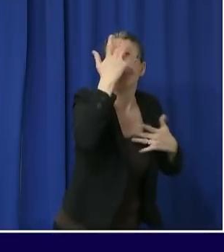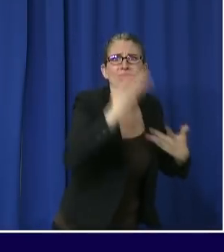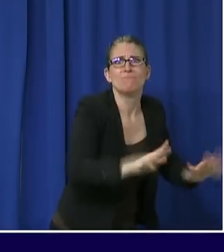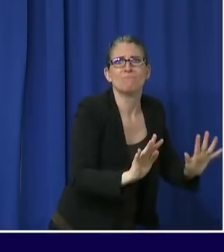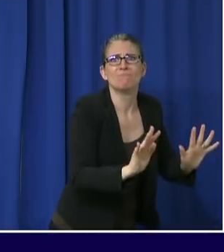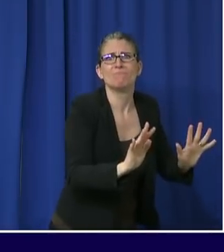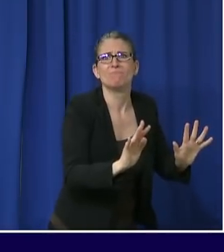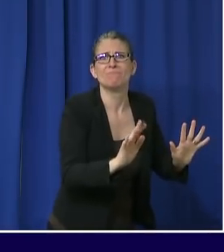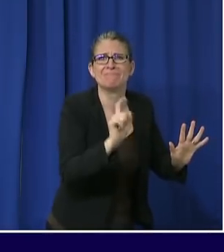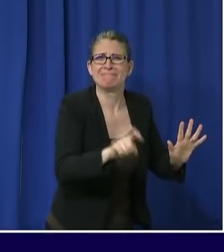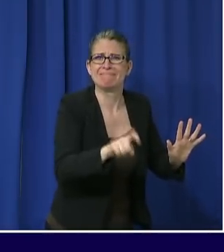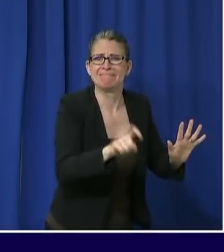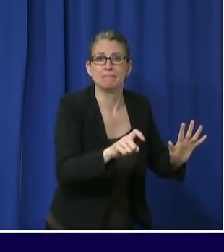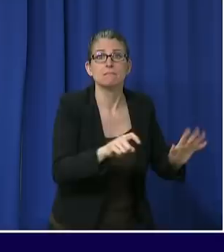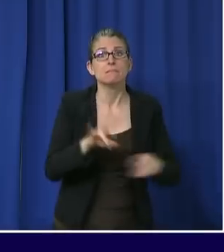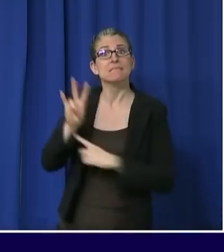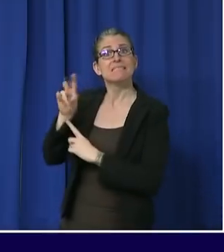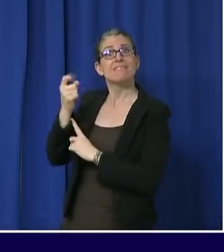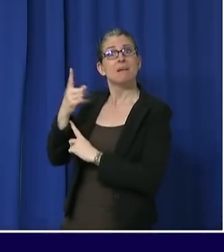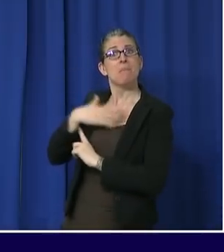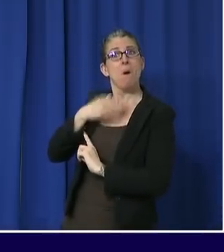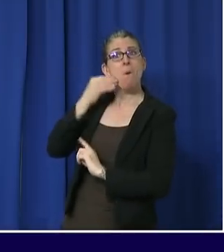where I live.